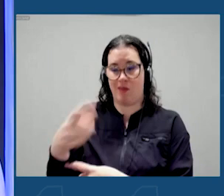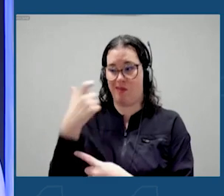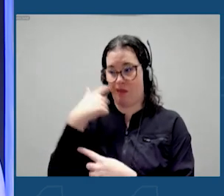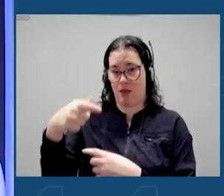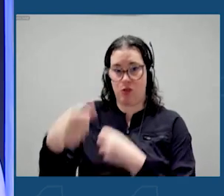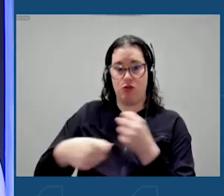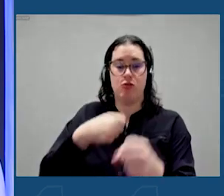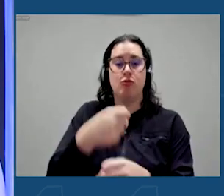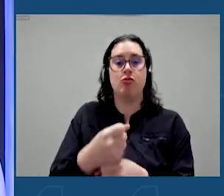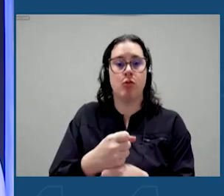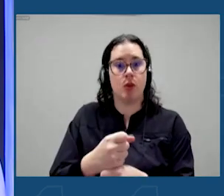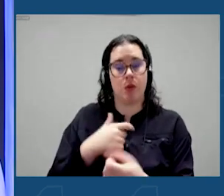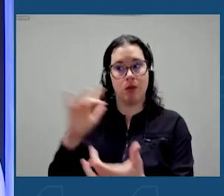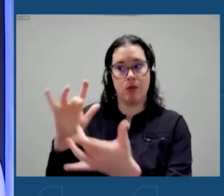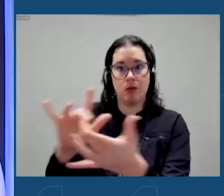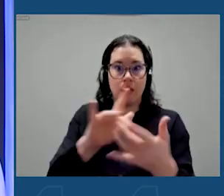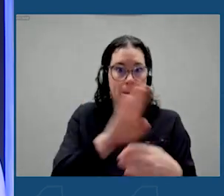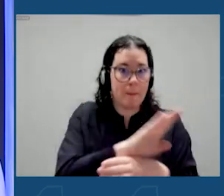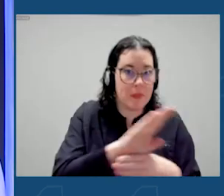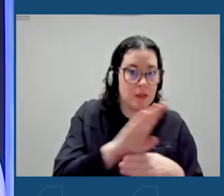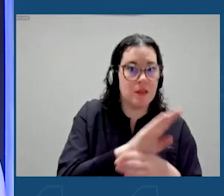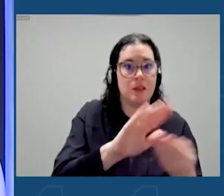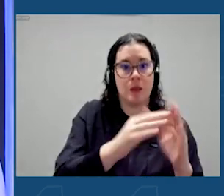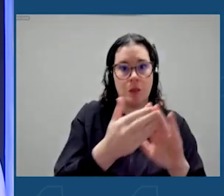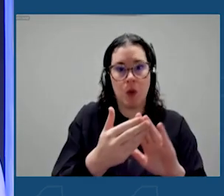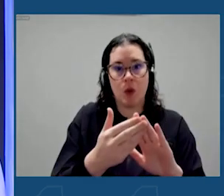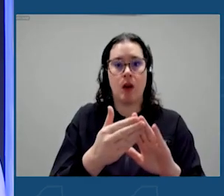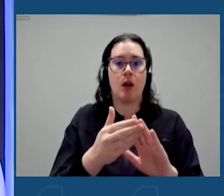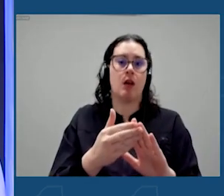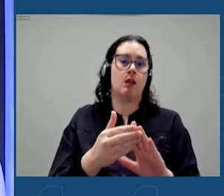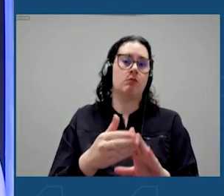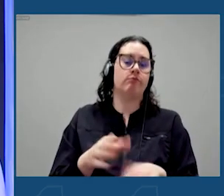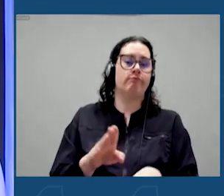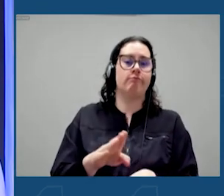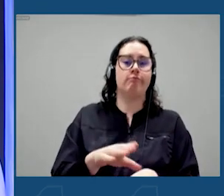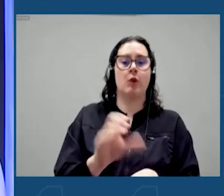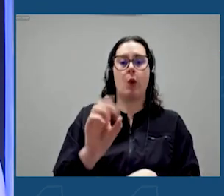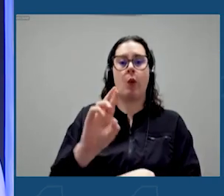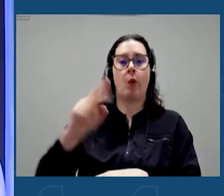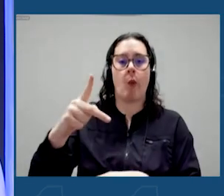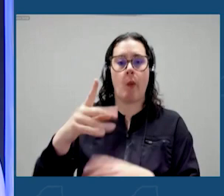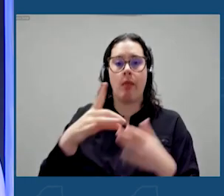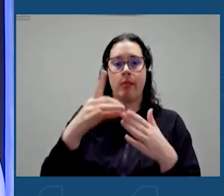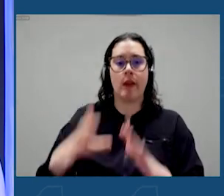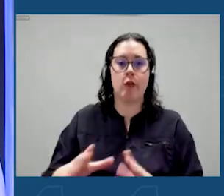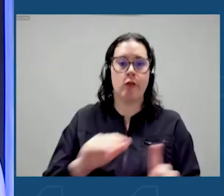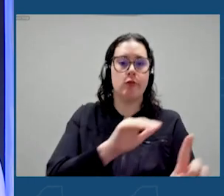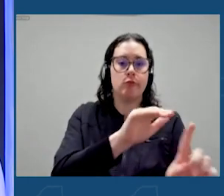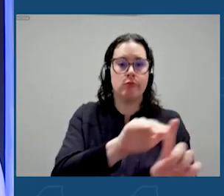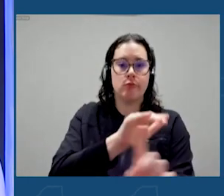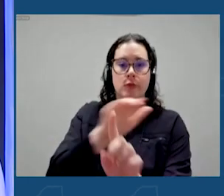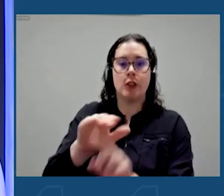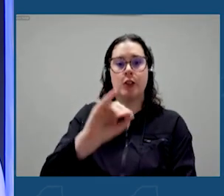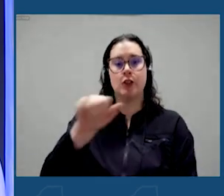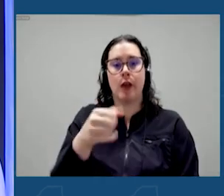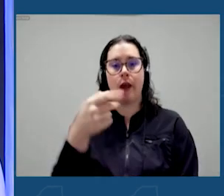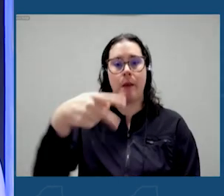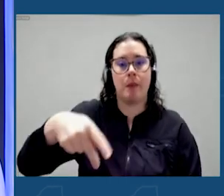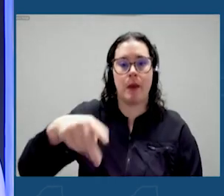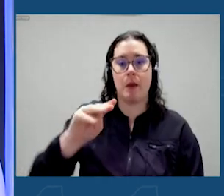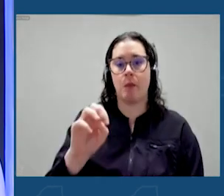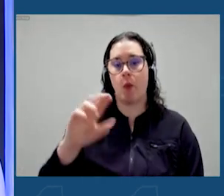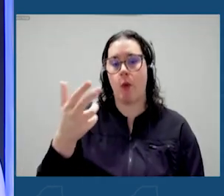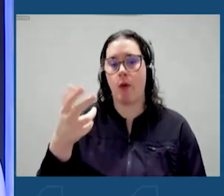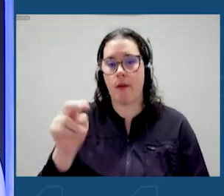business community and our corporate leaders, Kathy Weil and those who were J.P. Morgan Chase and Goldman